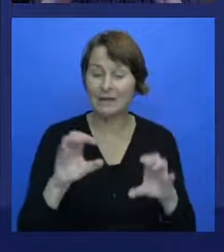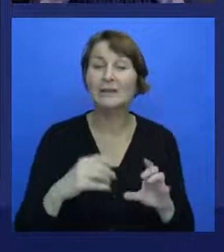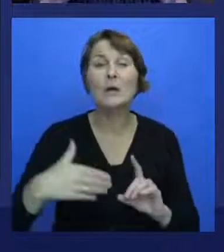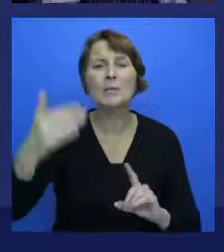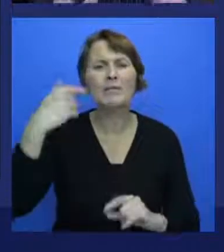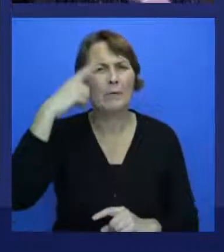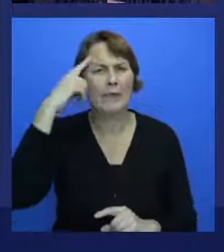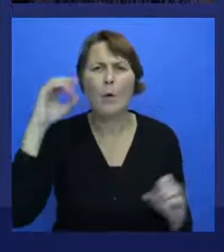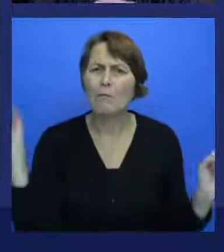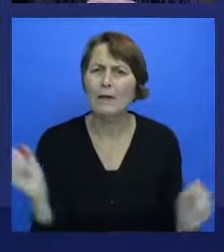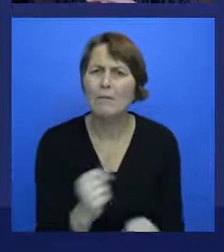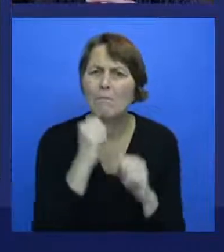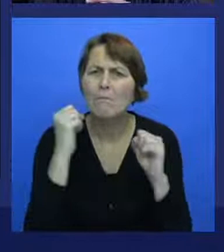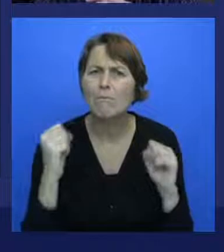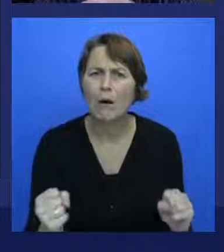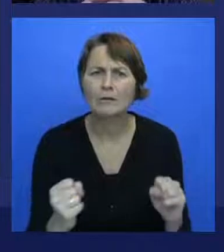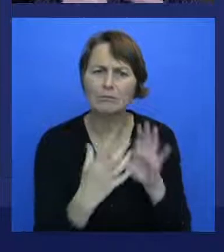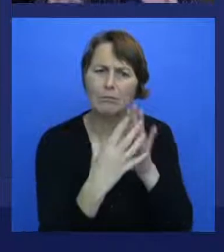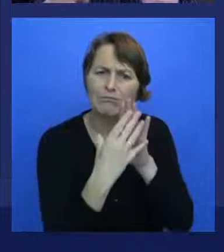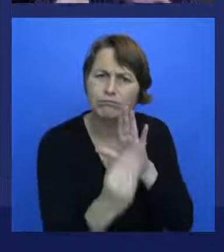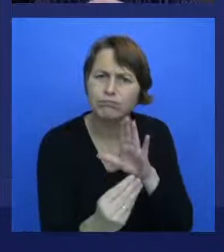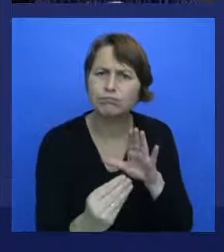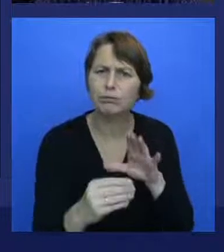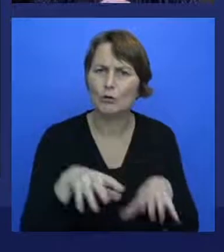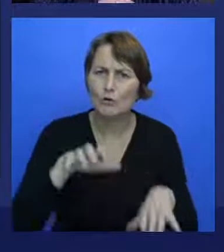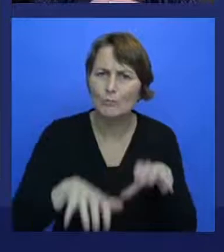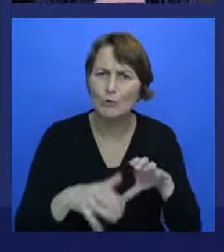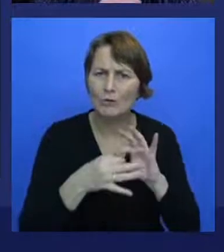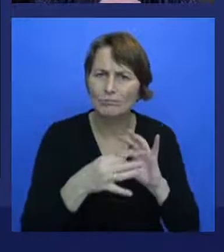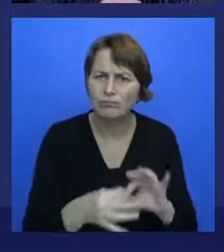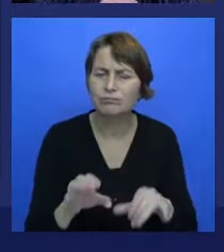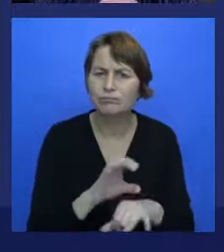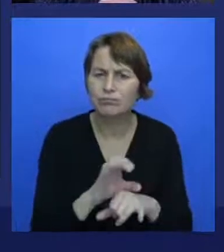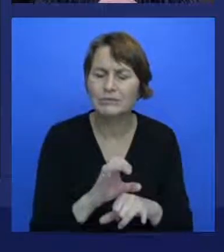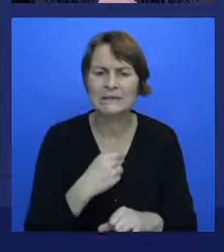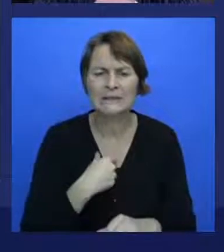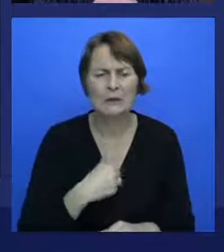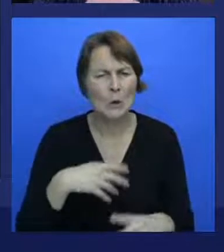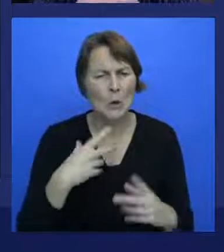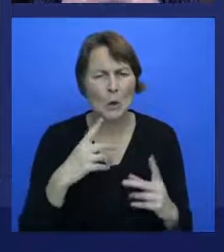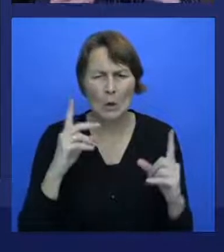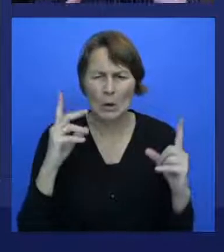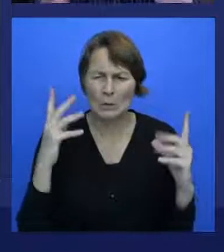grid games are deeply cerebral, very complex